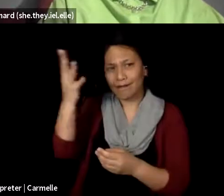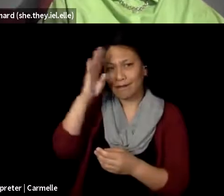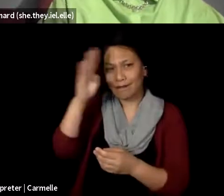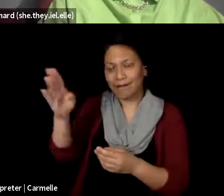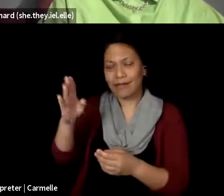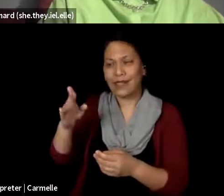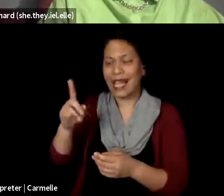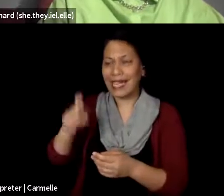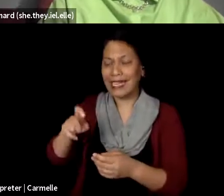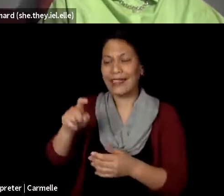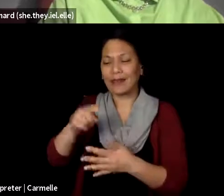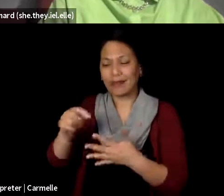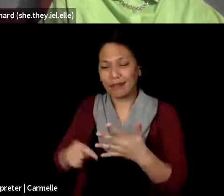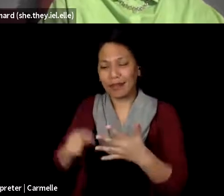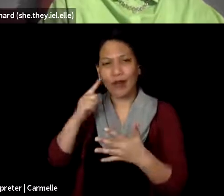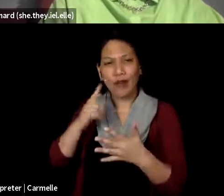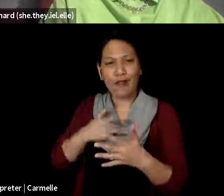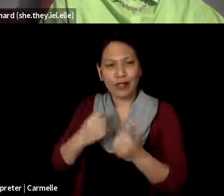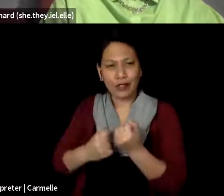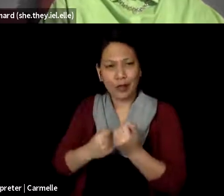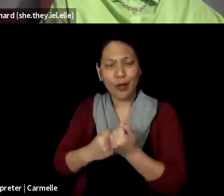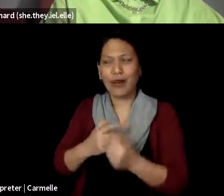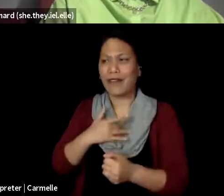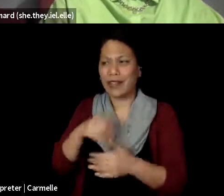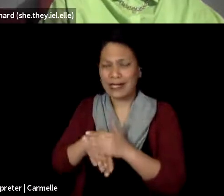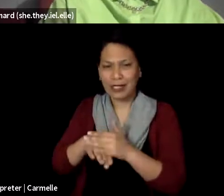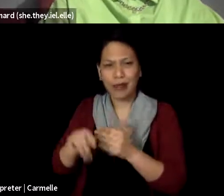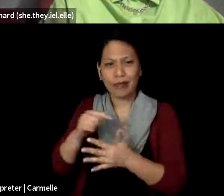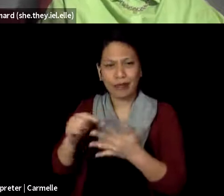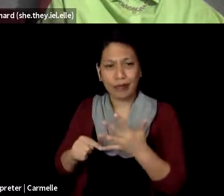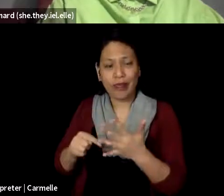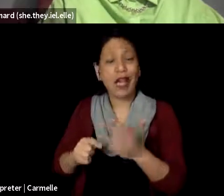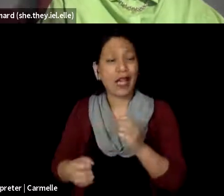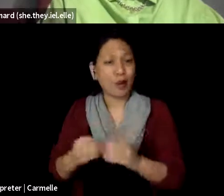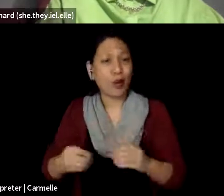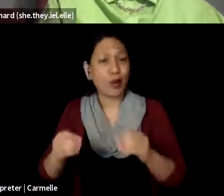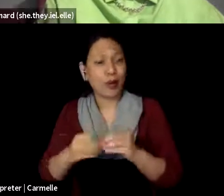supported. And that more institutions are like, yes, we will do that for you.